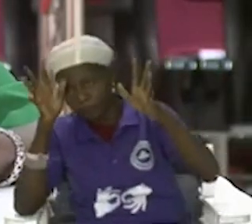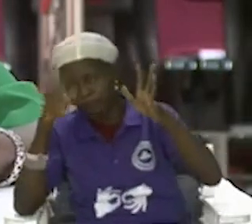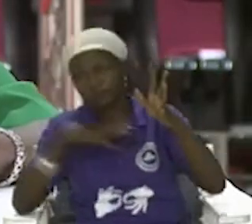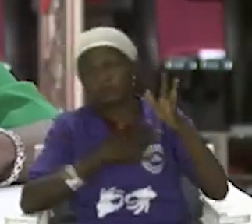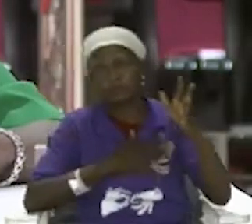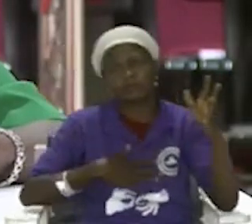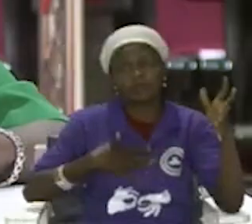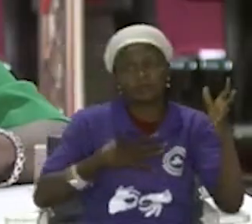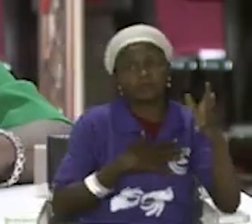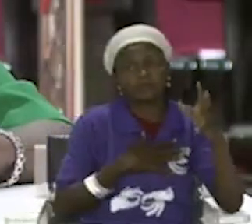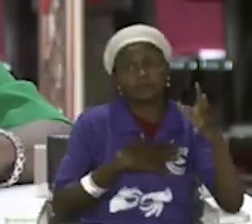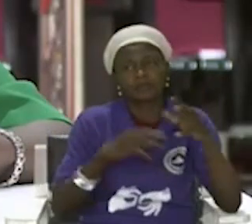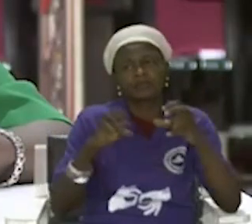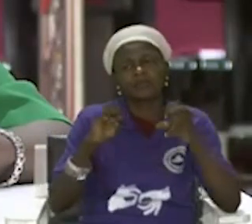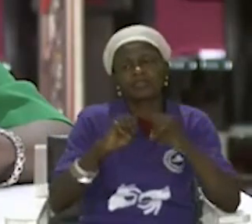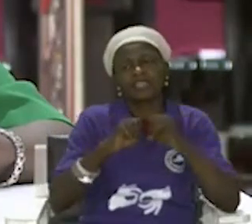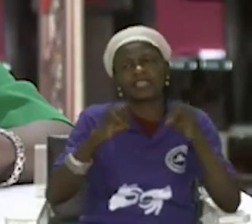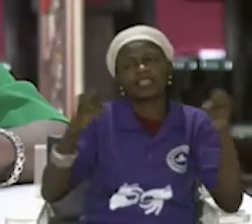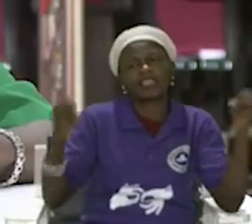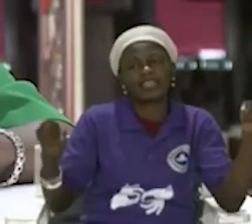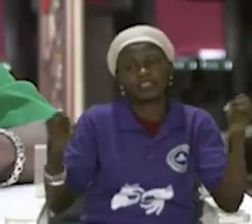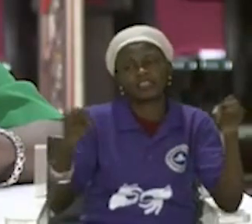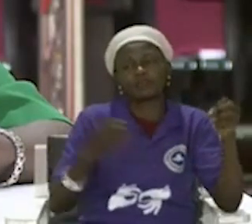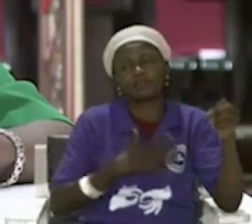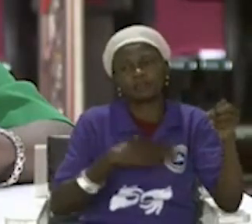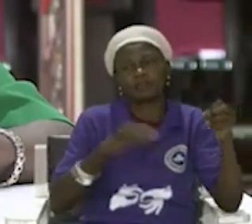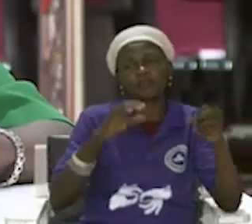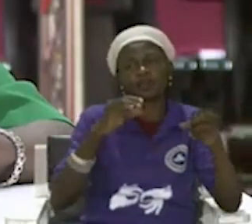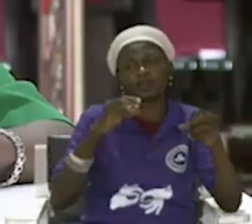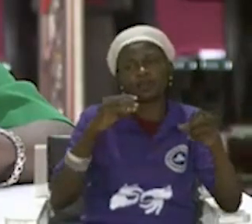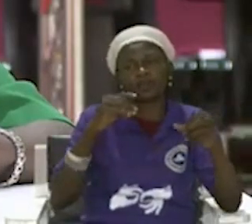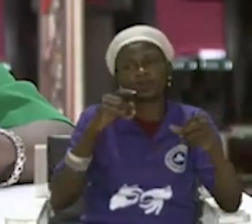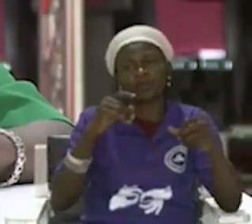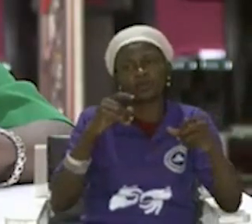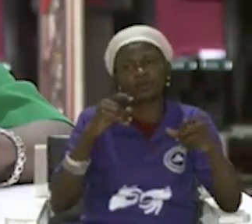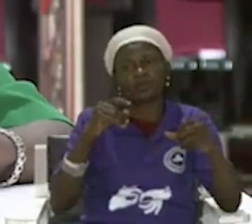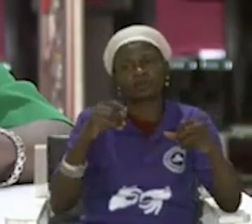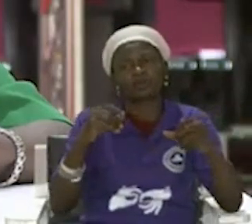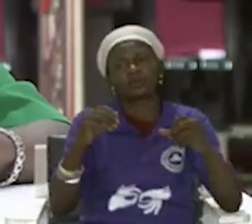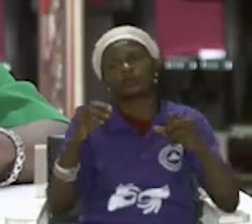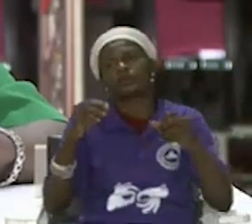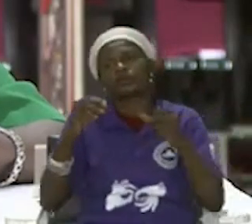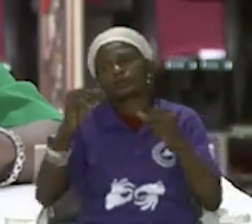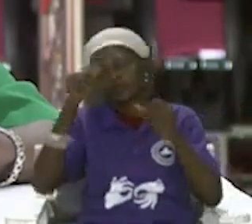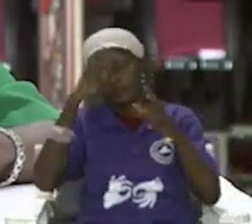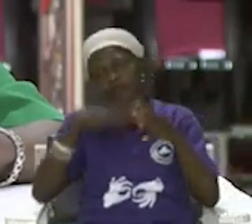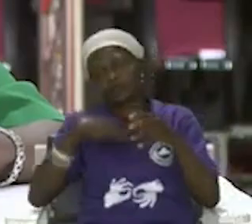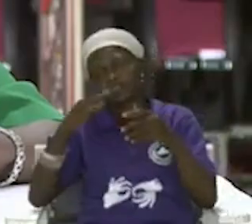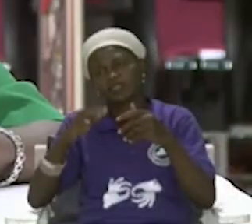please enlarge my course rapidly.